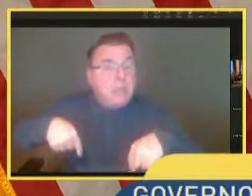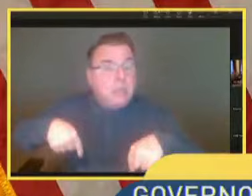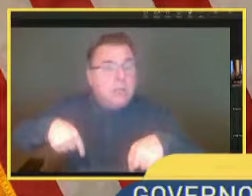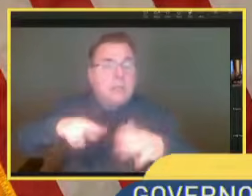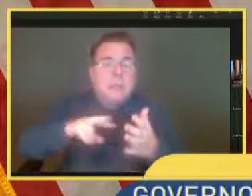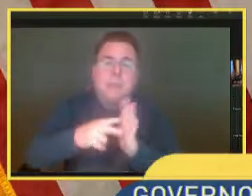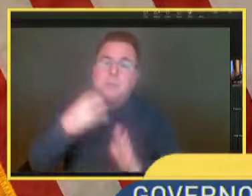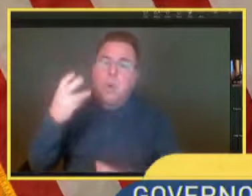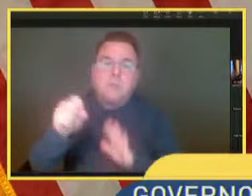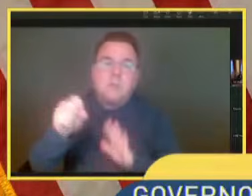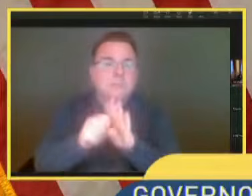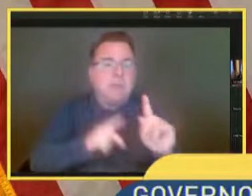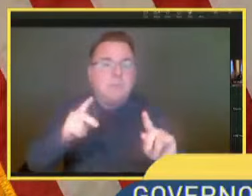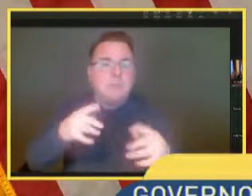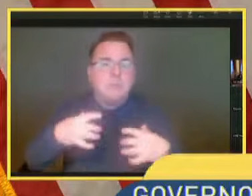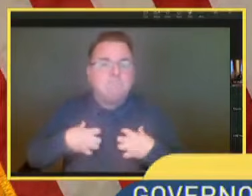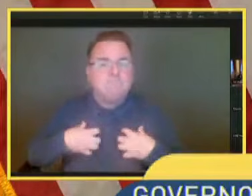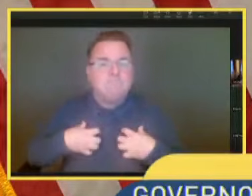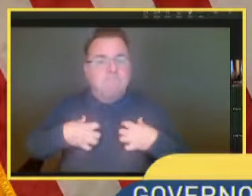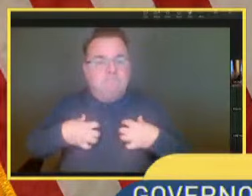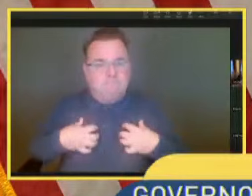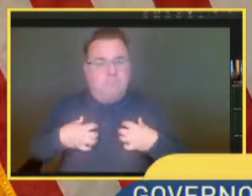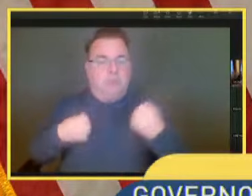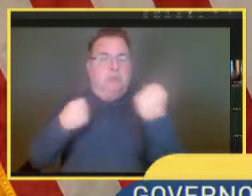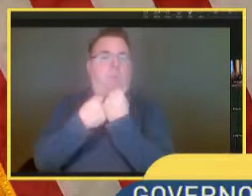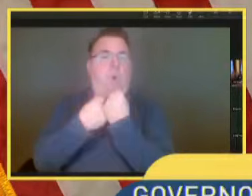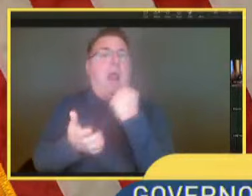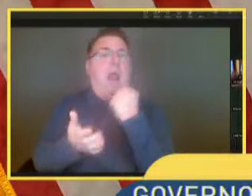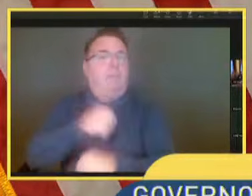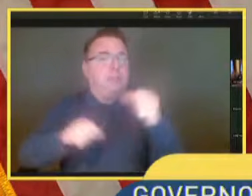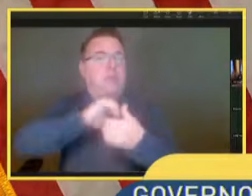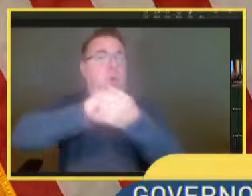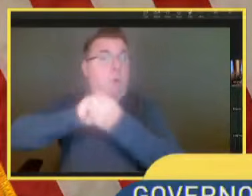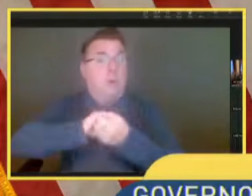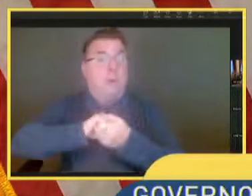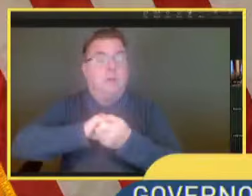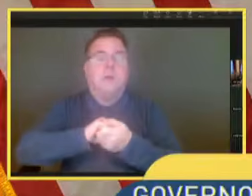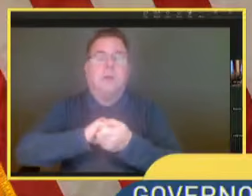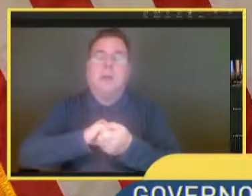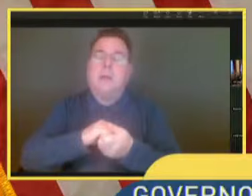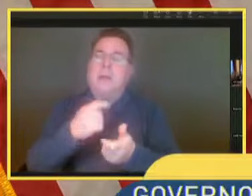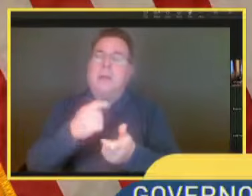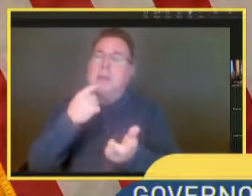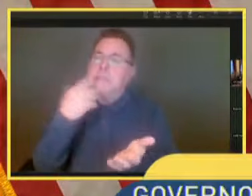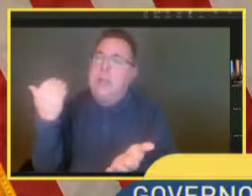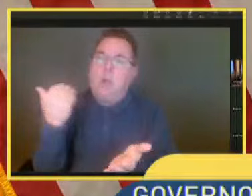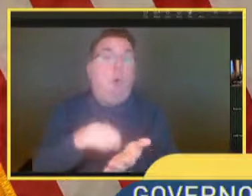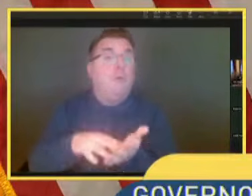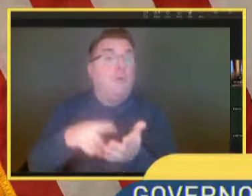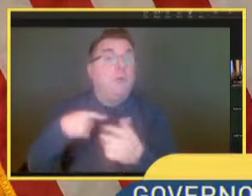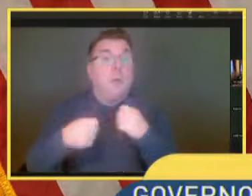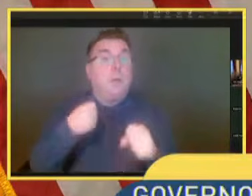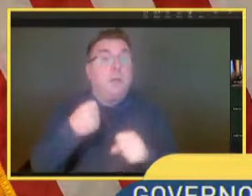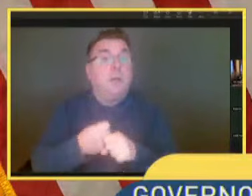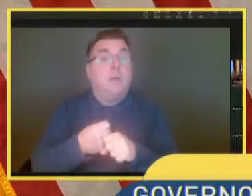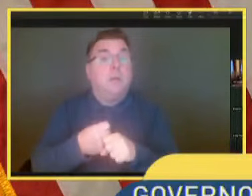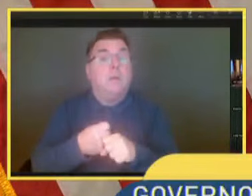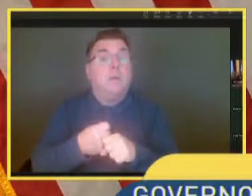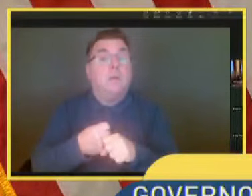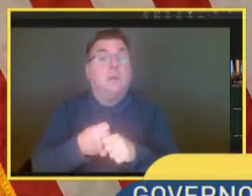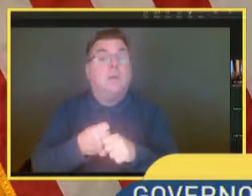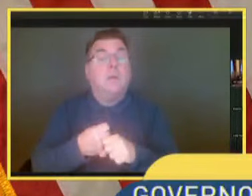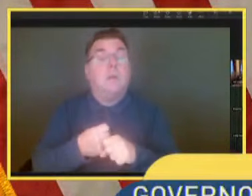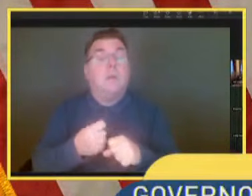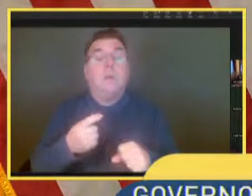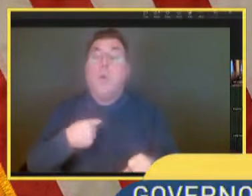Washingtonians to step up and to help. I've said many, many times over the last year that we all have agency in defending our